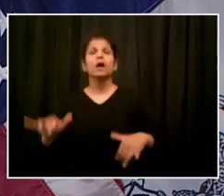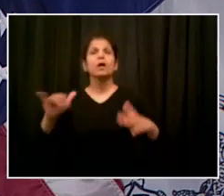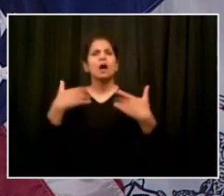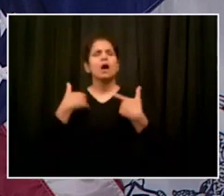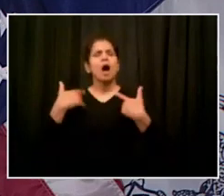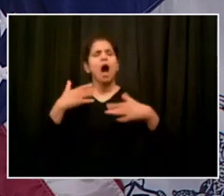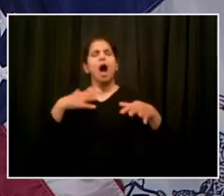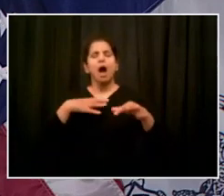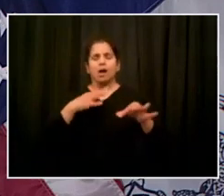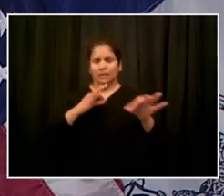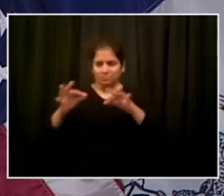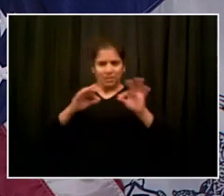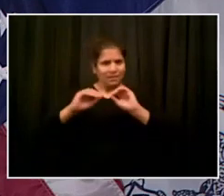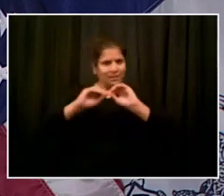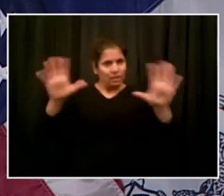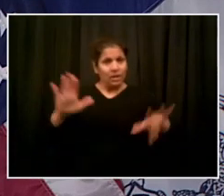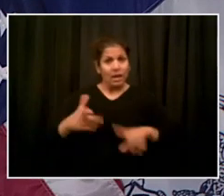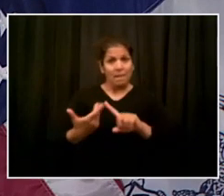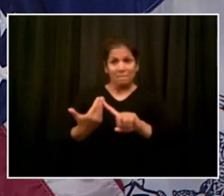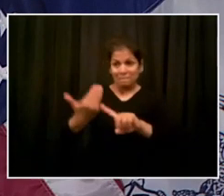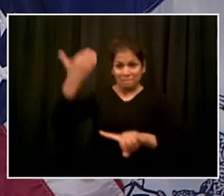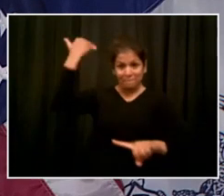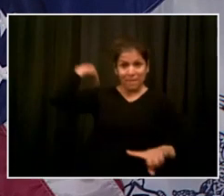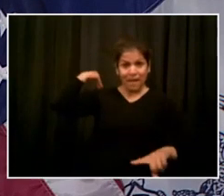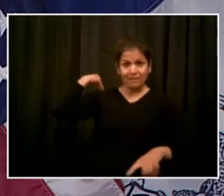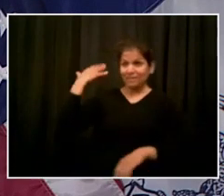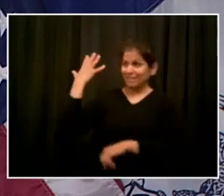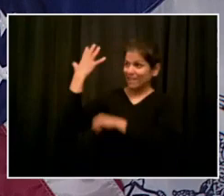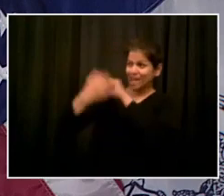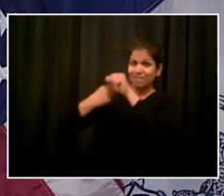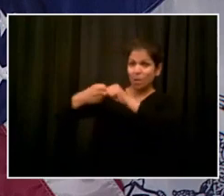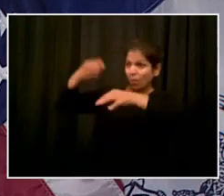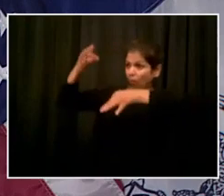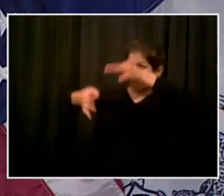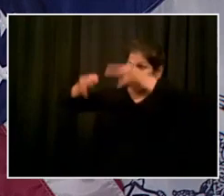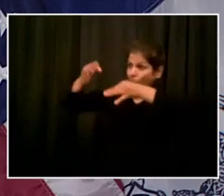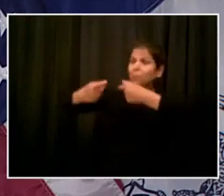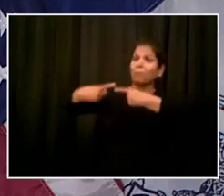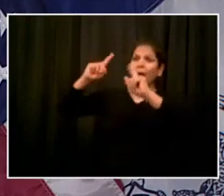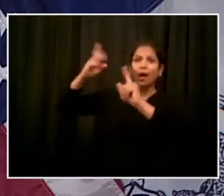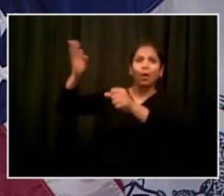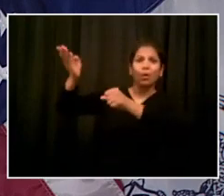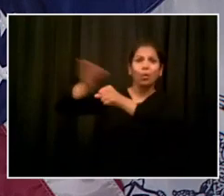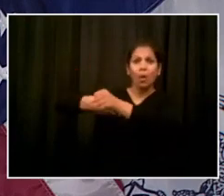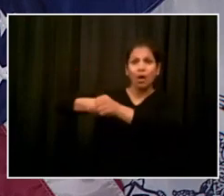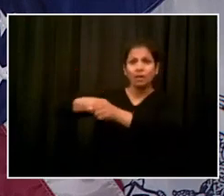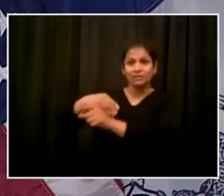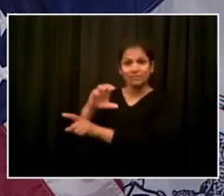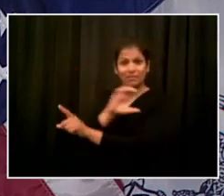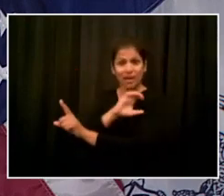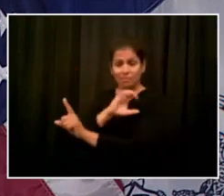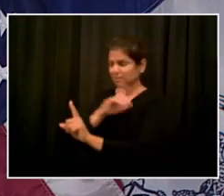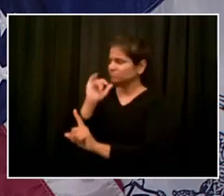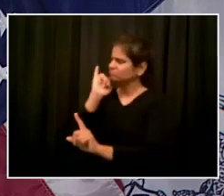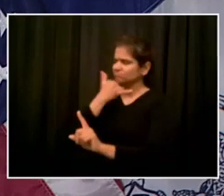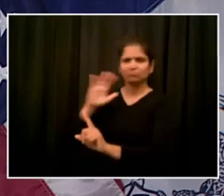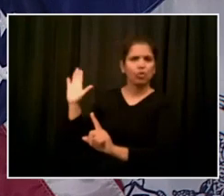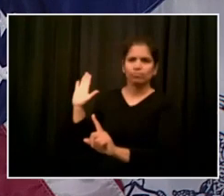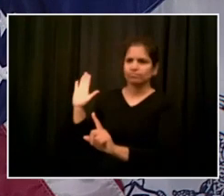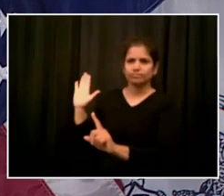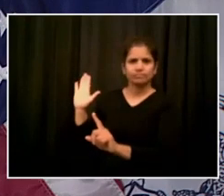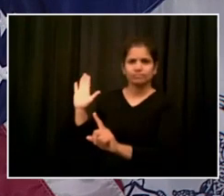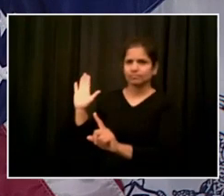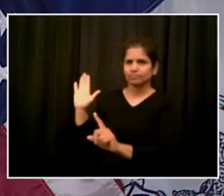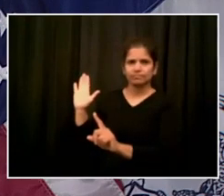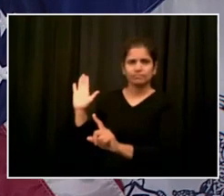a mistake, in believing the U.S. Department of Justice would do its job. And I will be very blunt and clear about that.